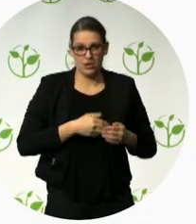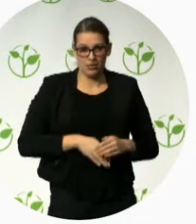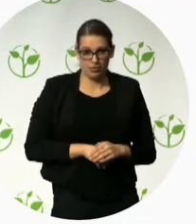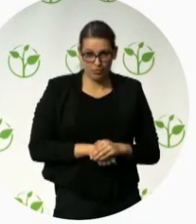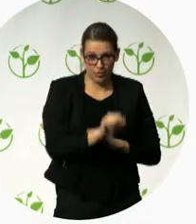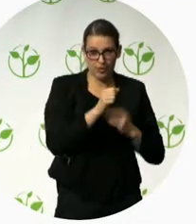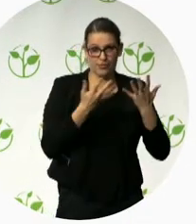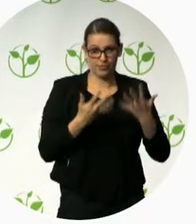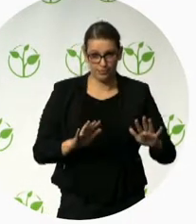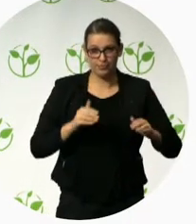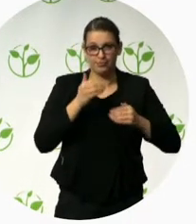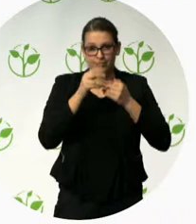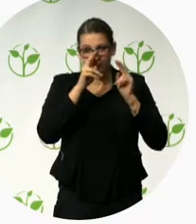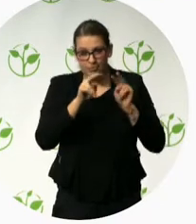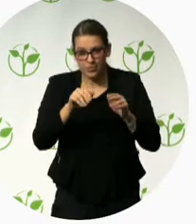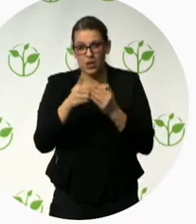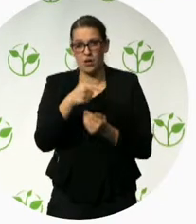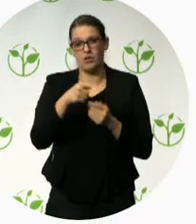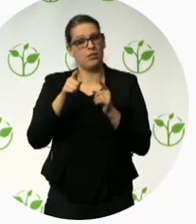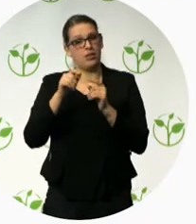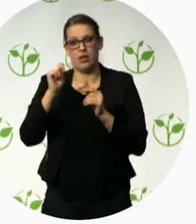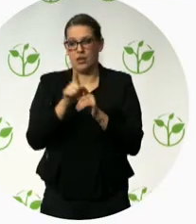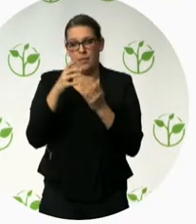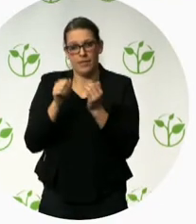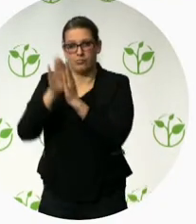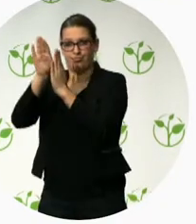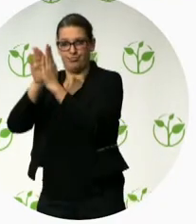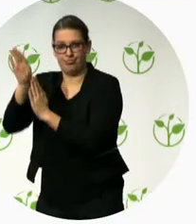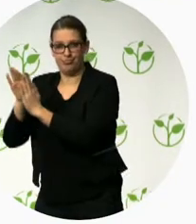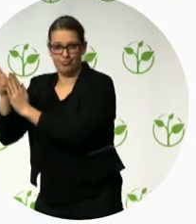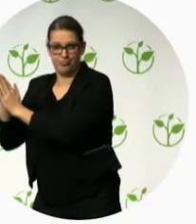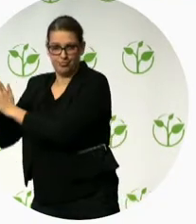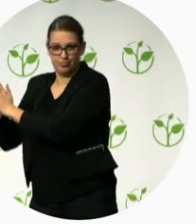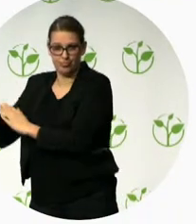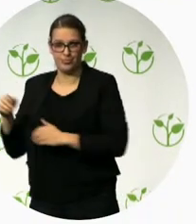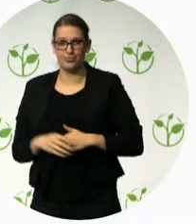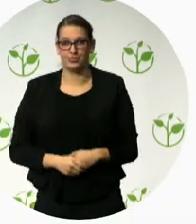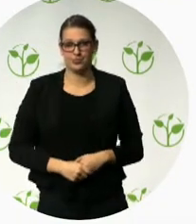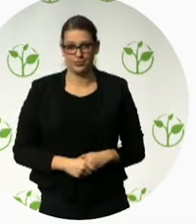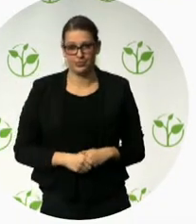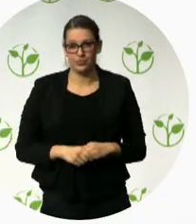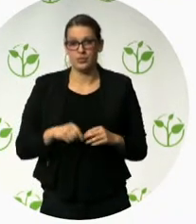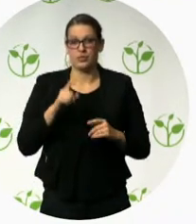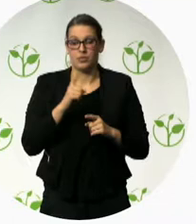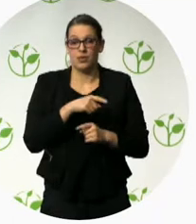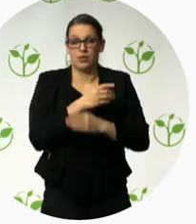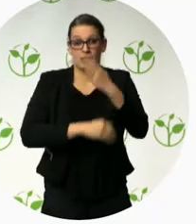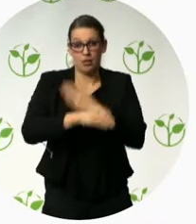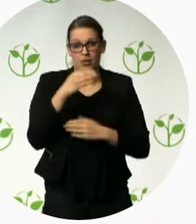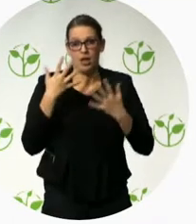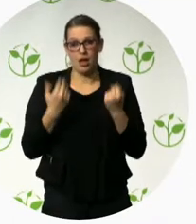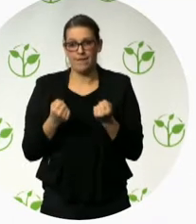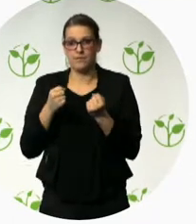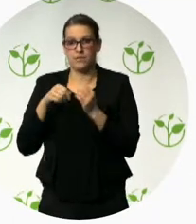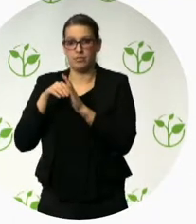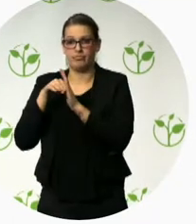Prevalence of disability reduced by 62.5%. This is pretty strong message, and I would like to challenge and